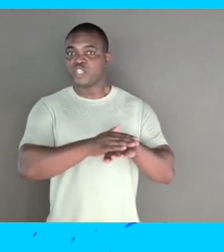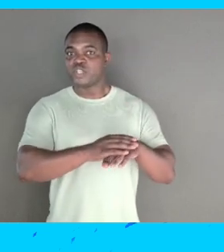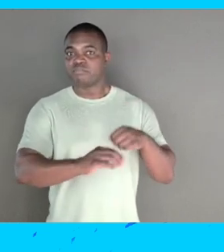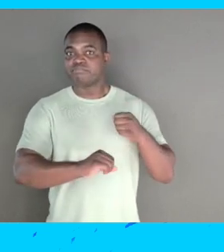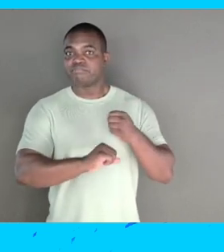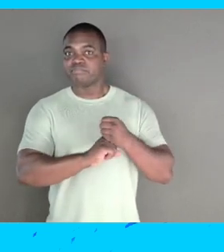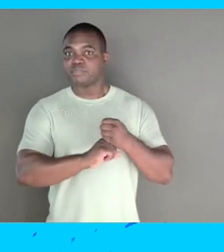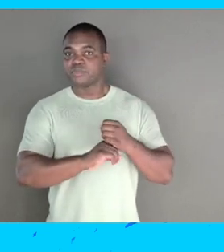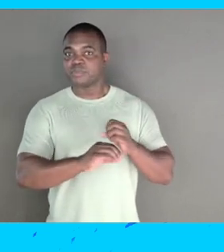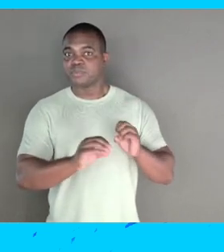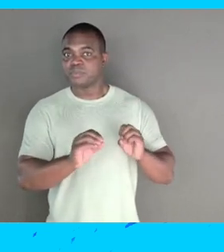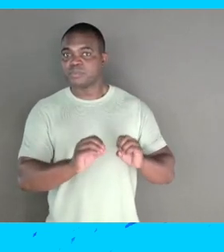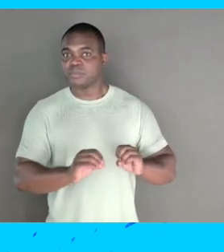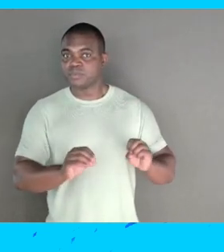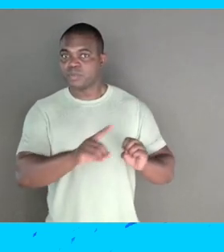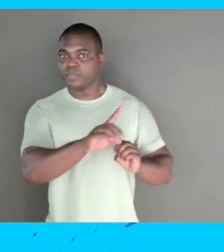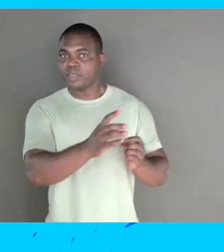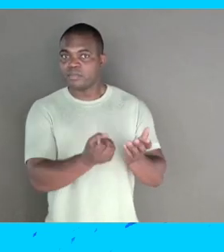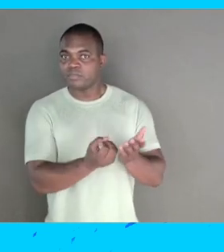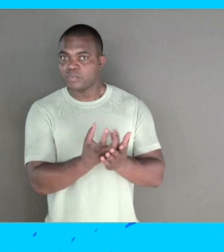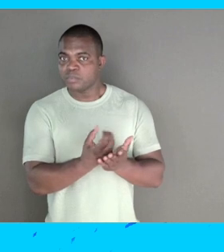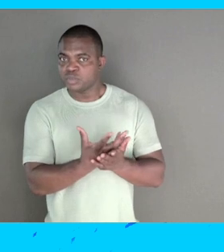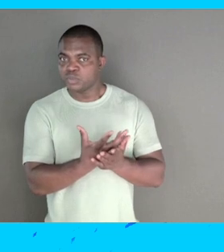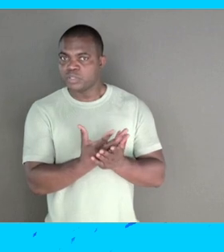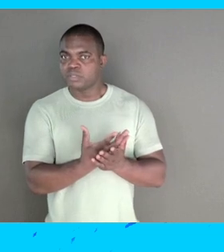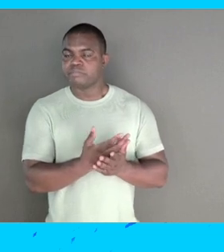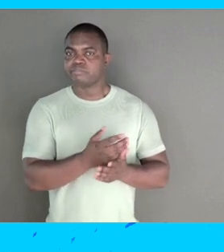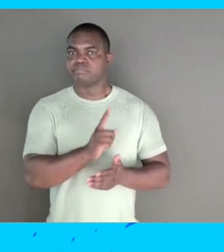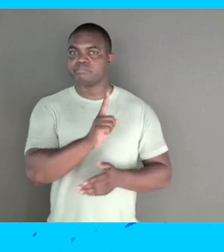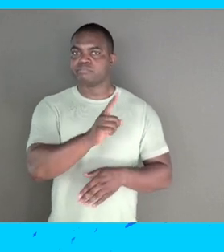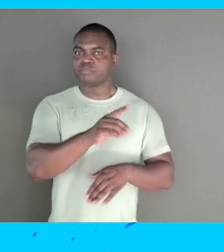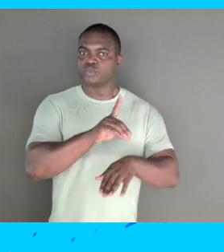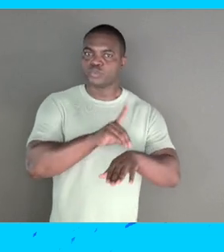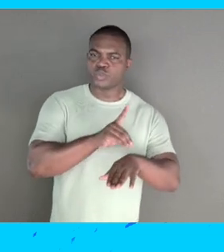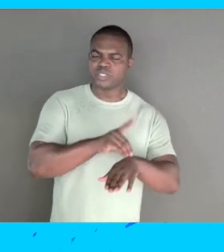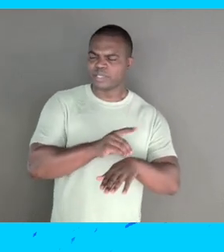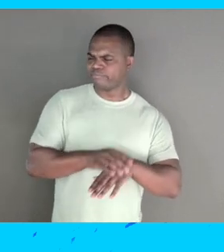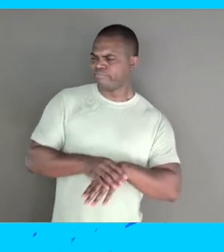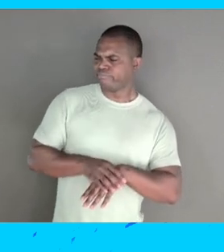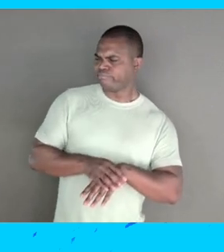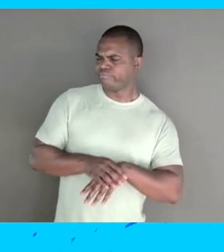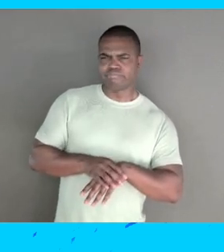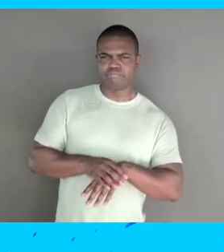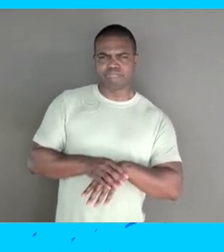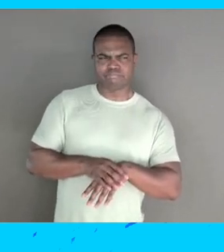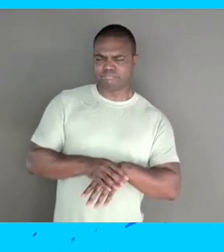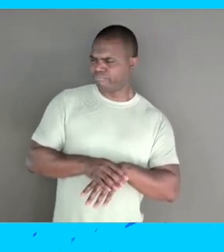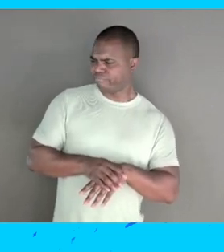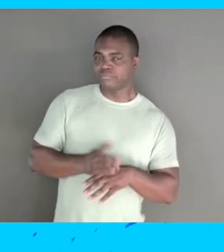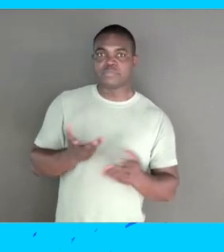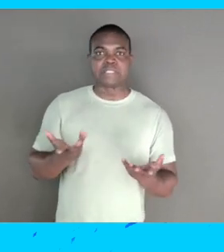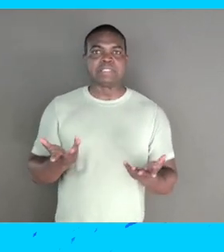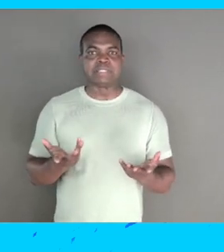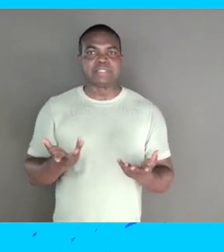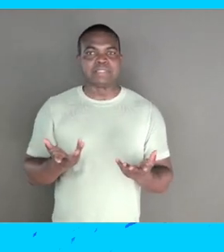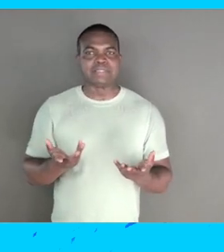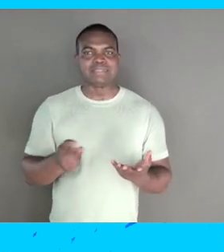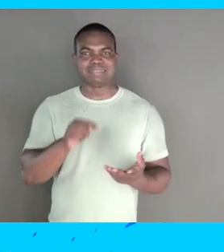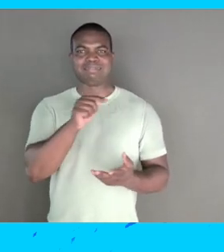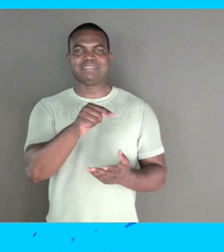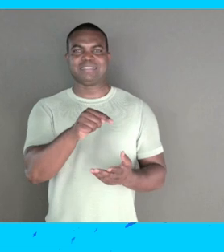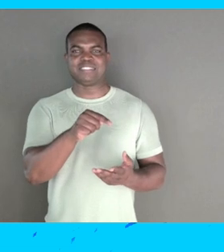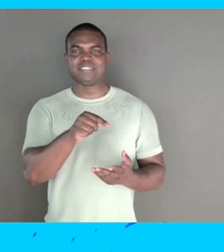nurses are frowning upon you, you know, so it's really uncomfortable. And that's why it's been hard even for people to go out and seek professional